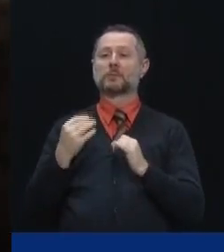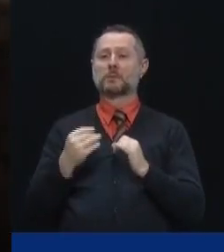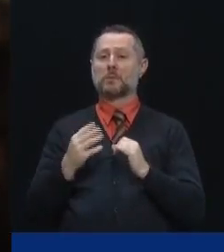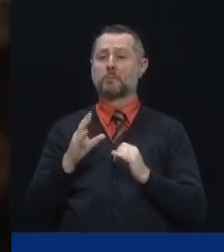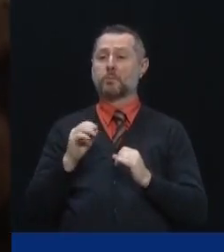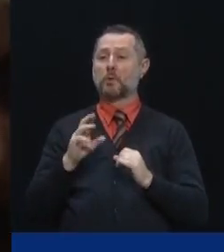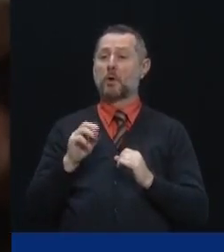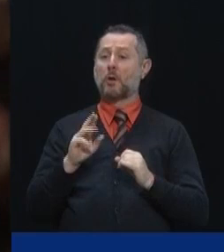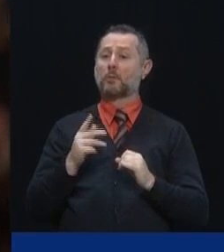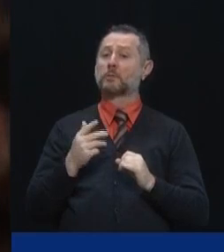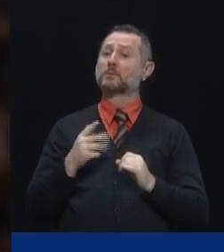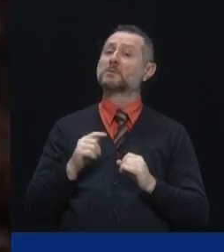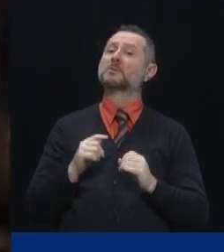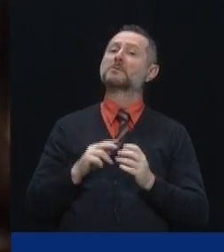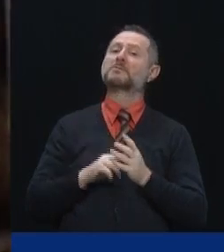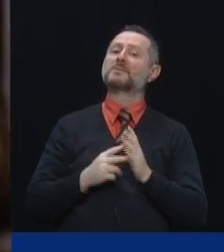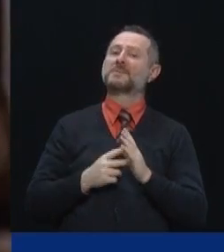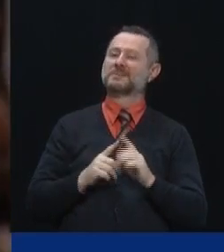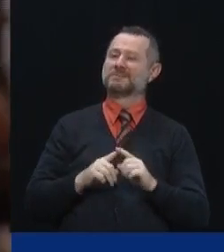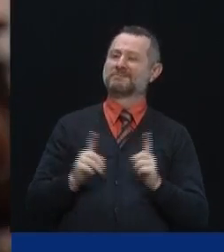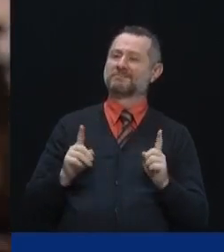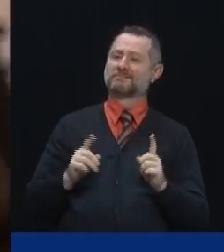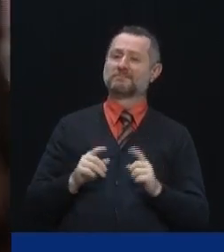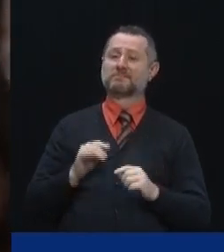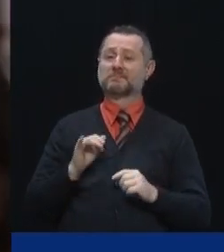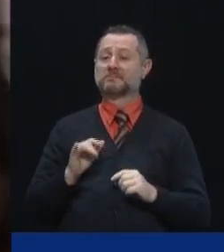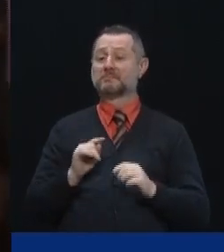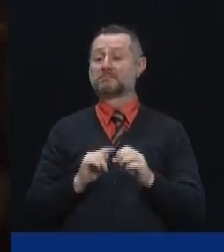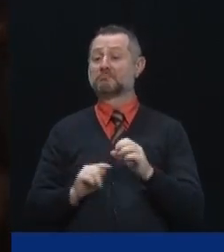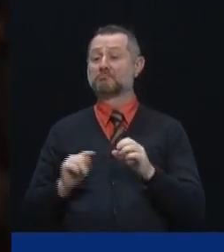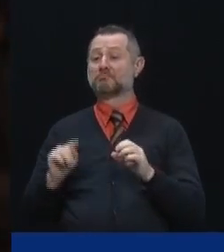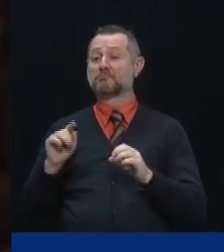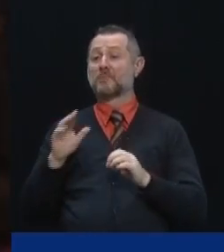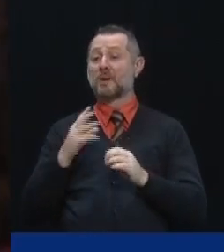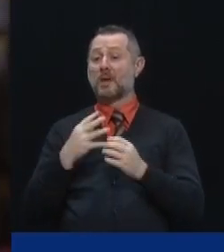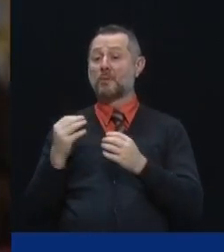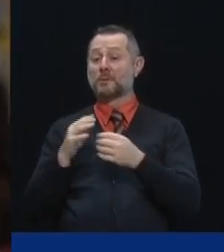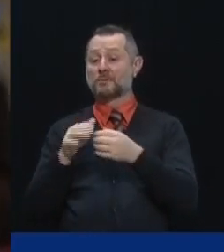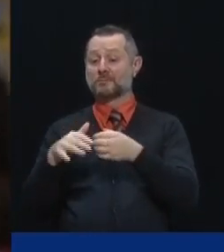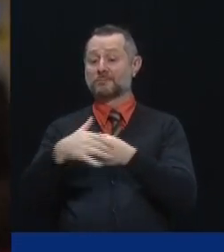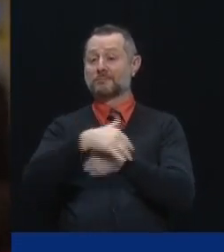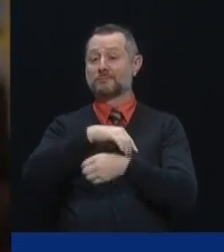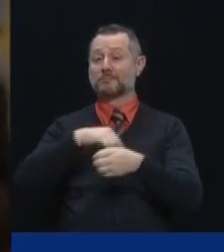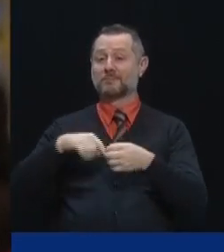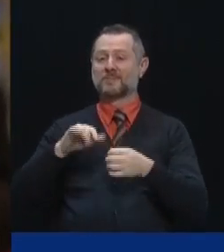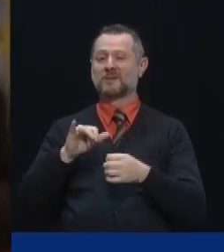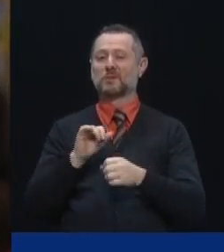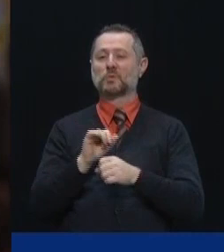different. The outer boroughs are where the working people lived.